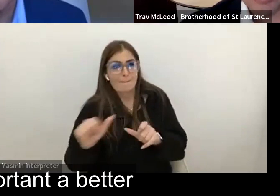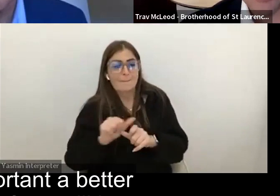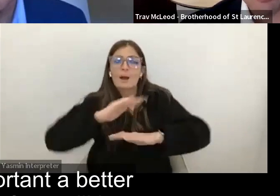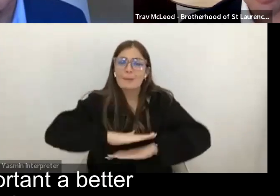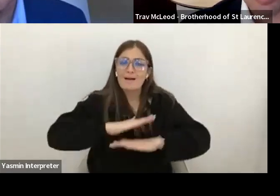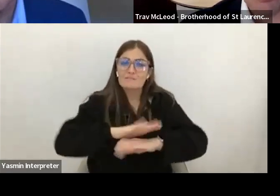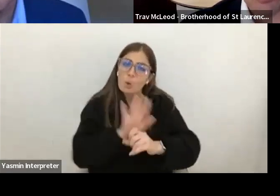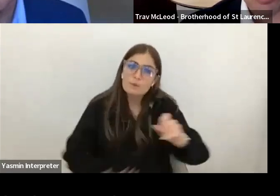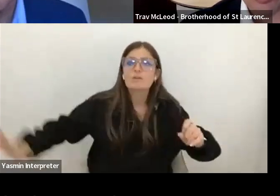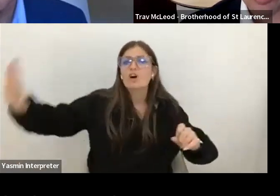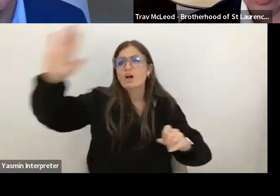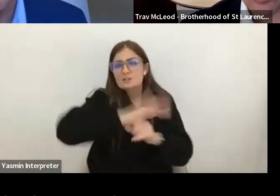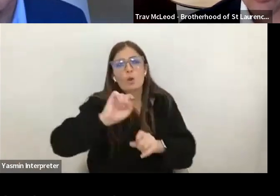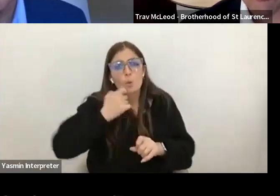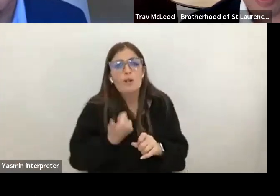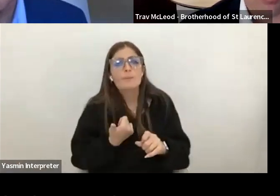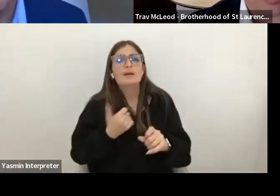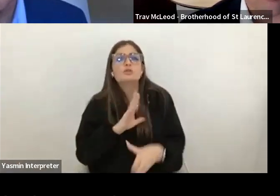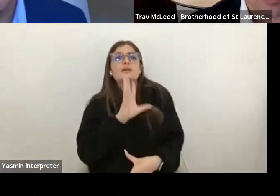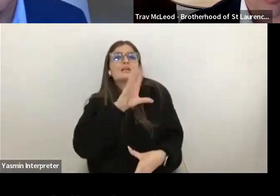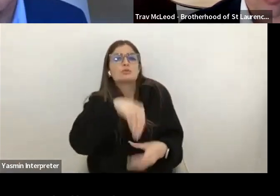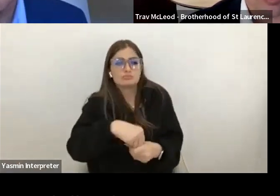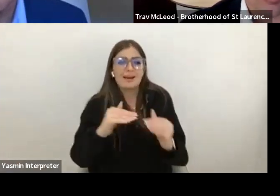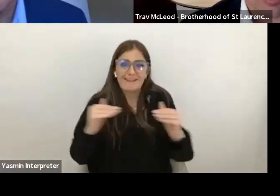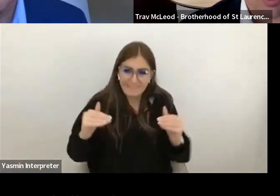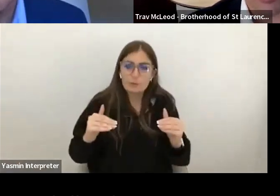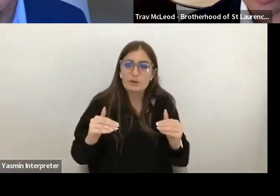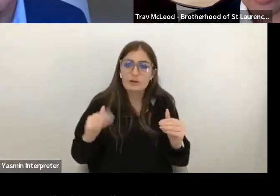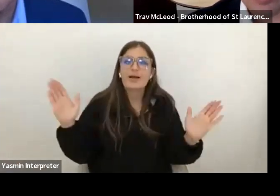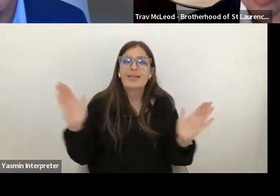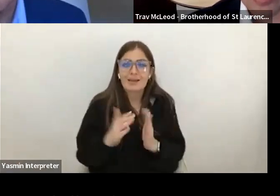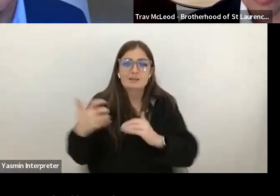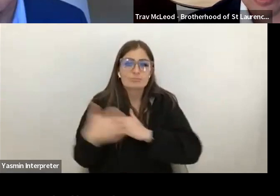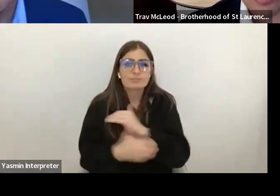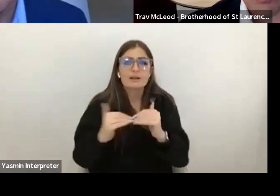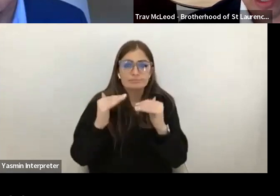will be to boosting inclusion, equity, and reducing poverty and